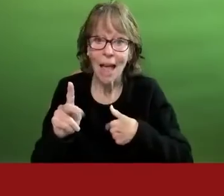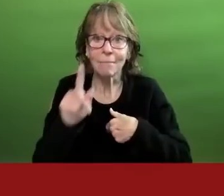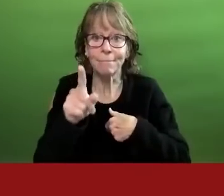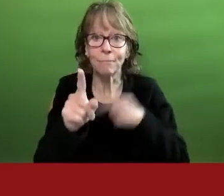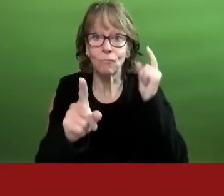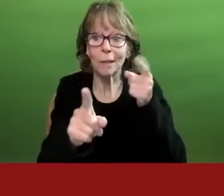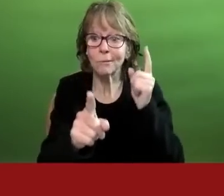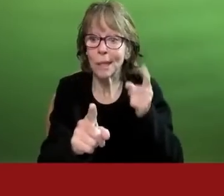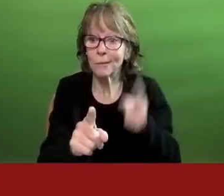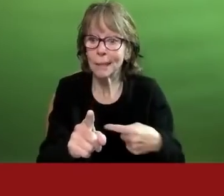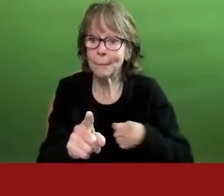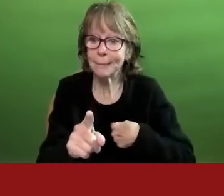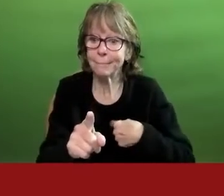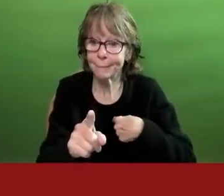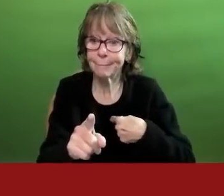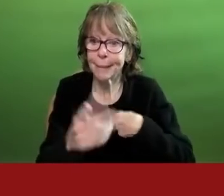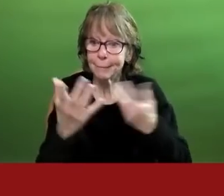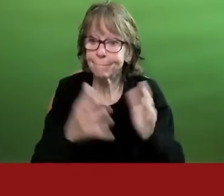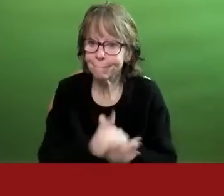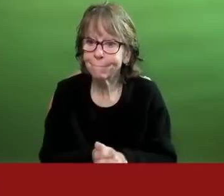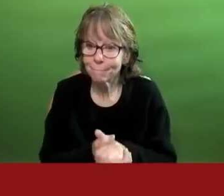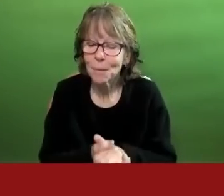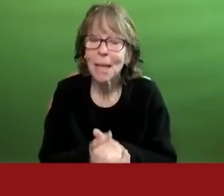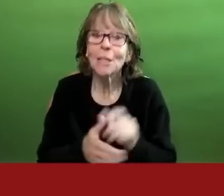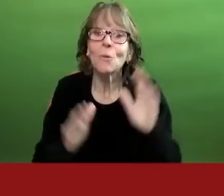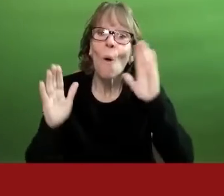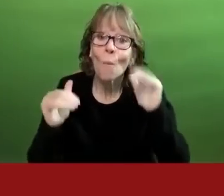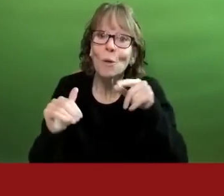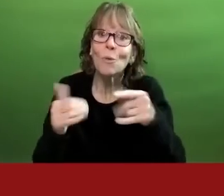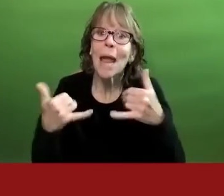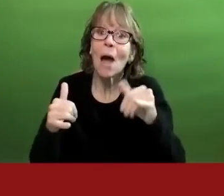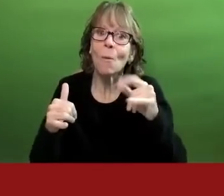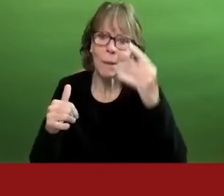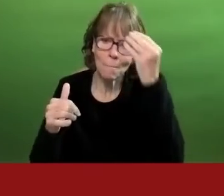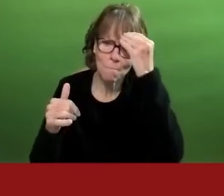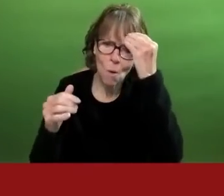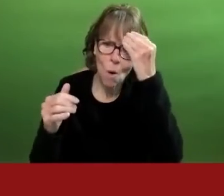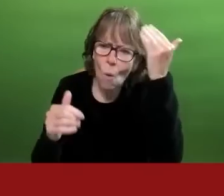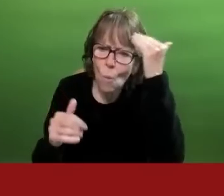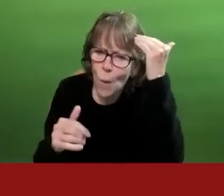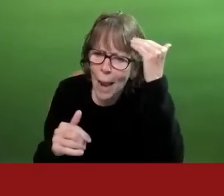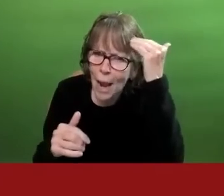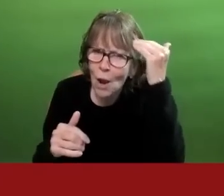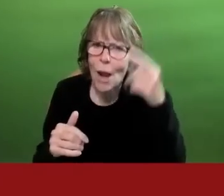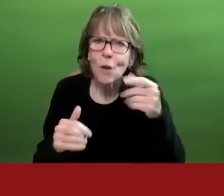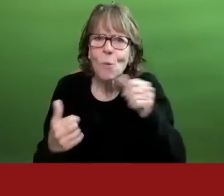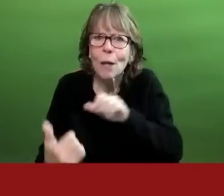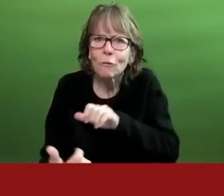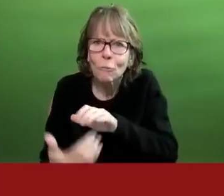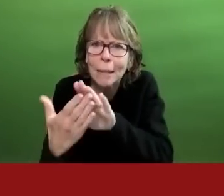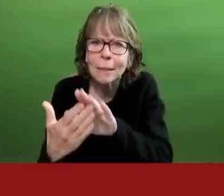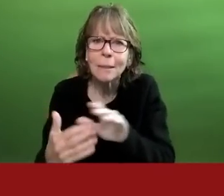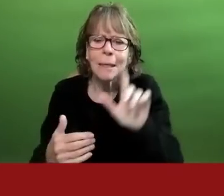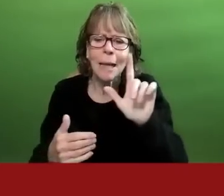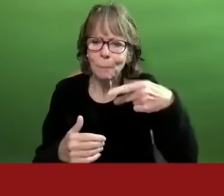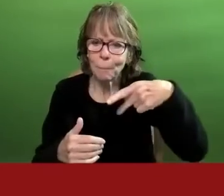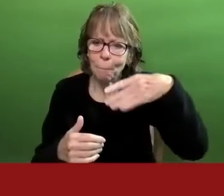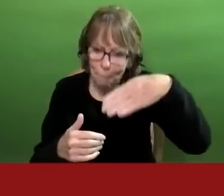statistics and encourages all of us to really think about how we address the needs of LGBTQ plus people